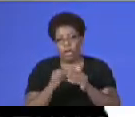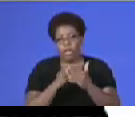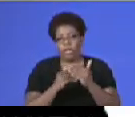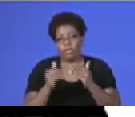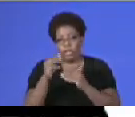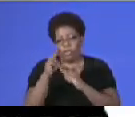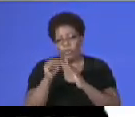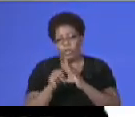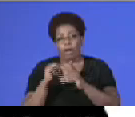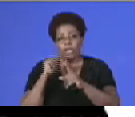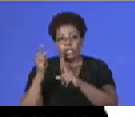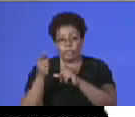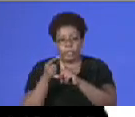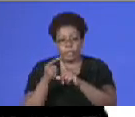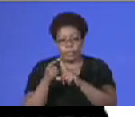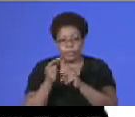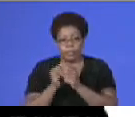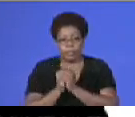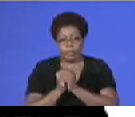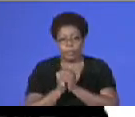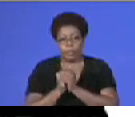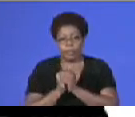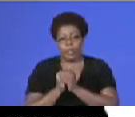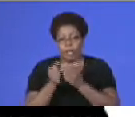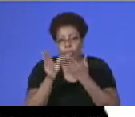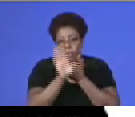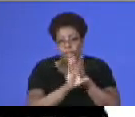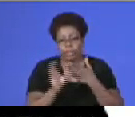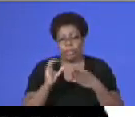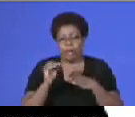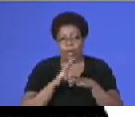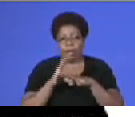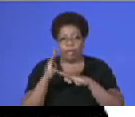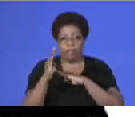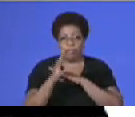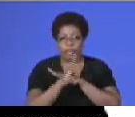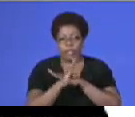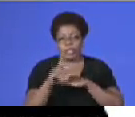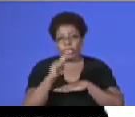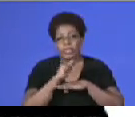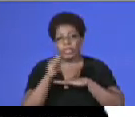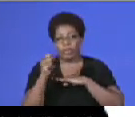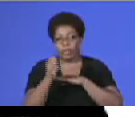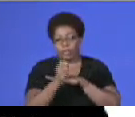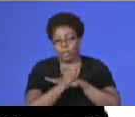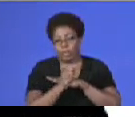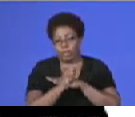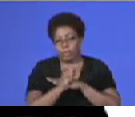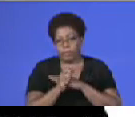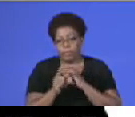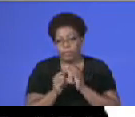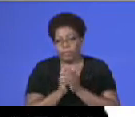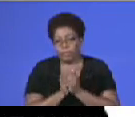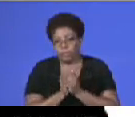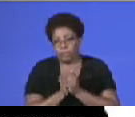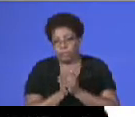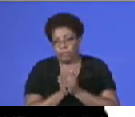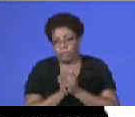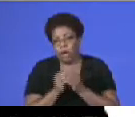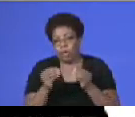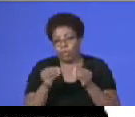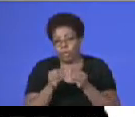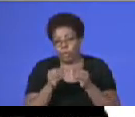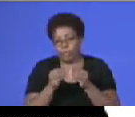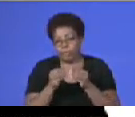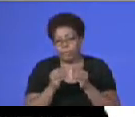strategic objectives of protecting our borders, territorial integrity, and sovereignty.